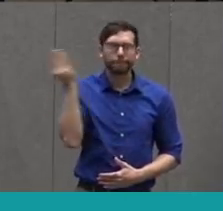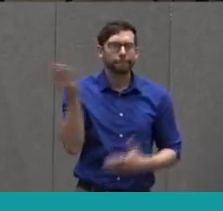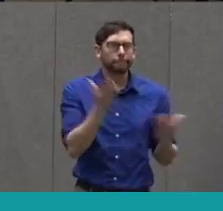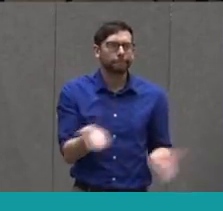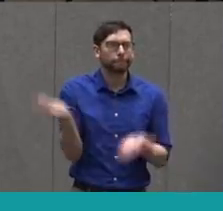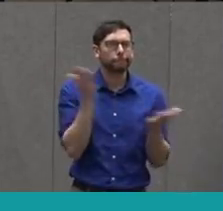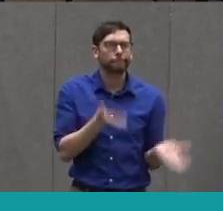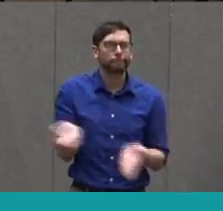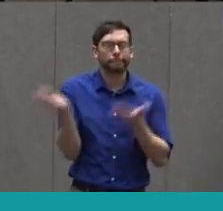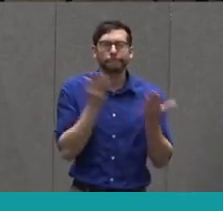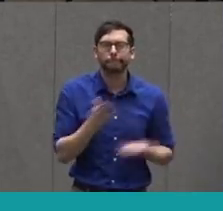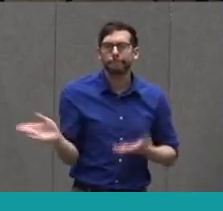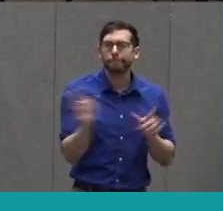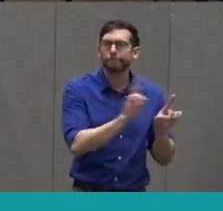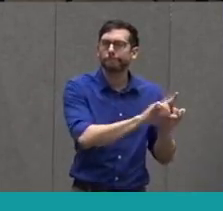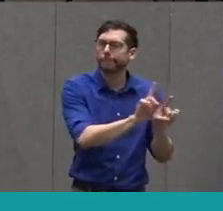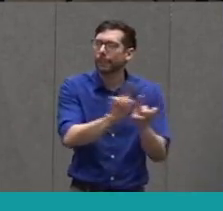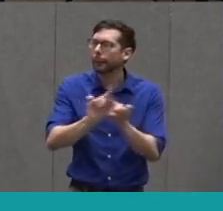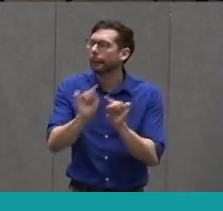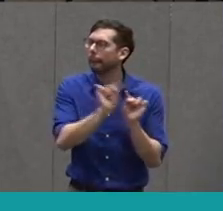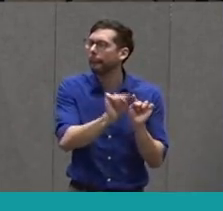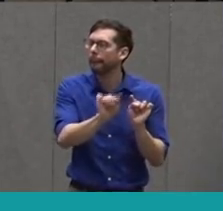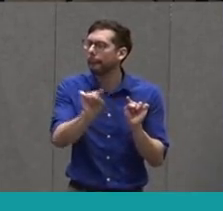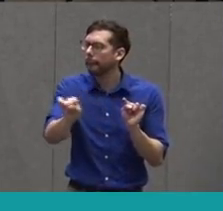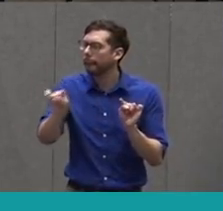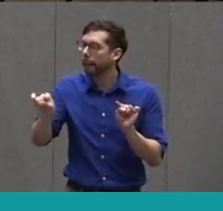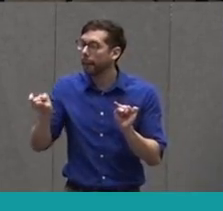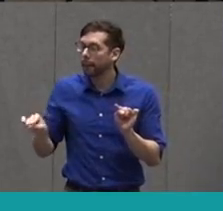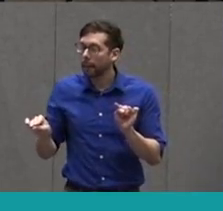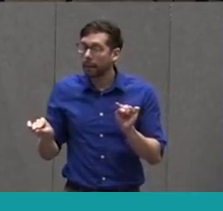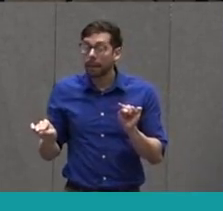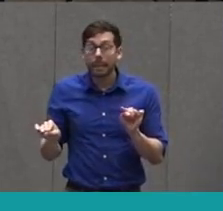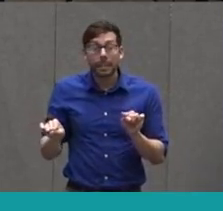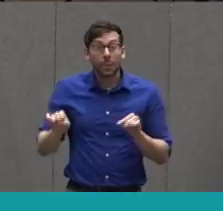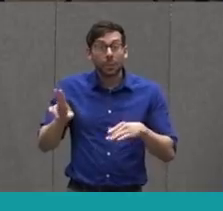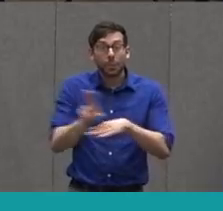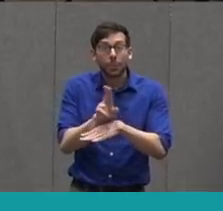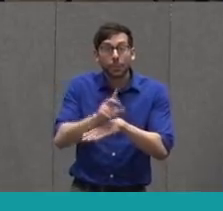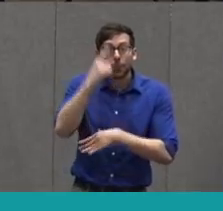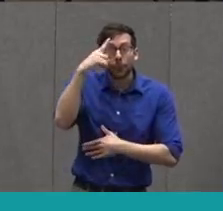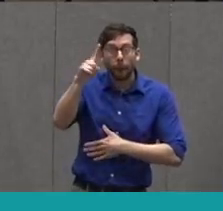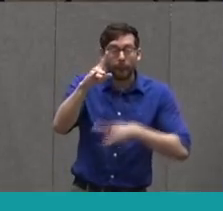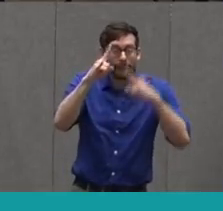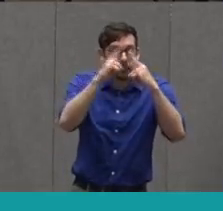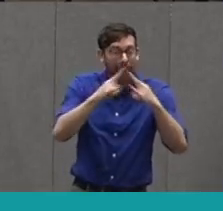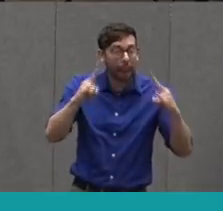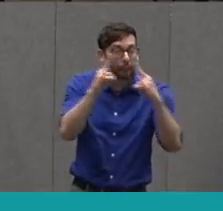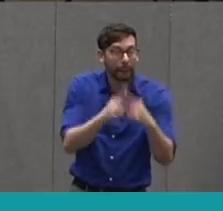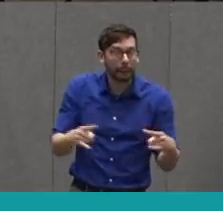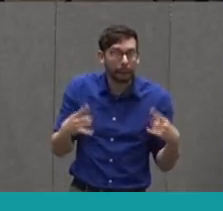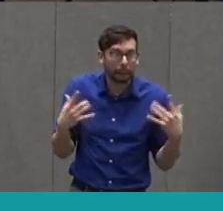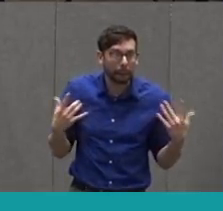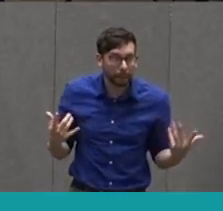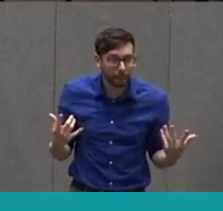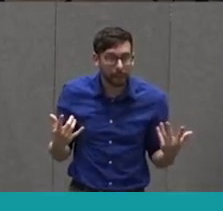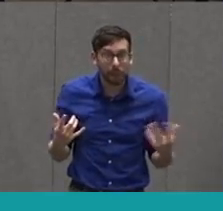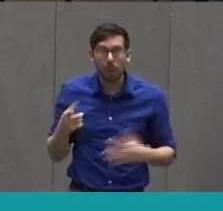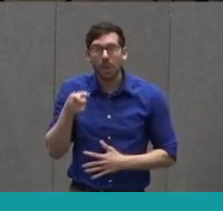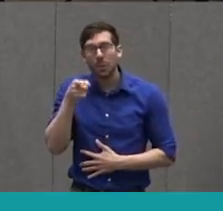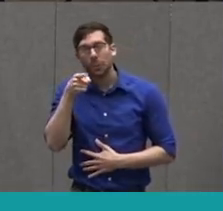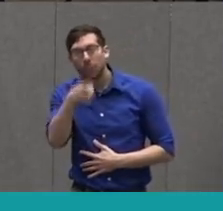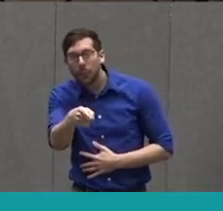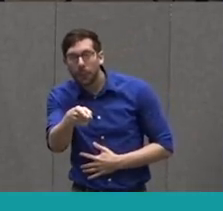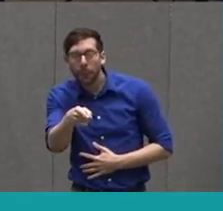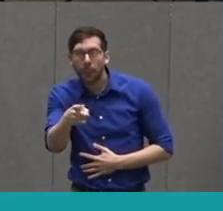it places, when we're able to go camping again, or maybe if you and a grown-up go to the